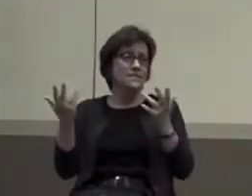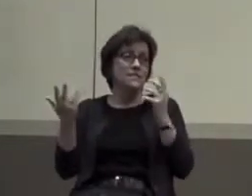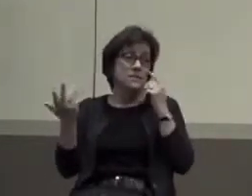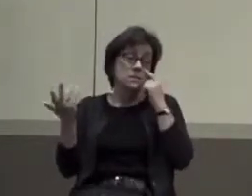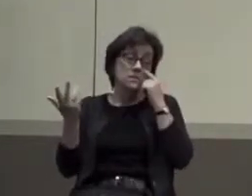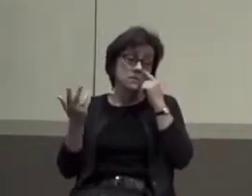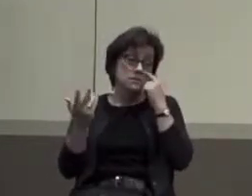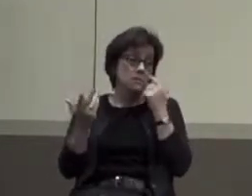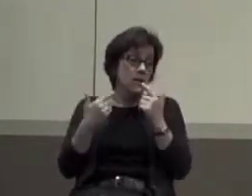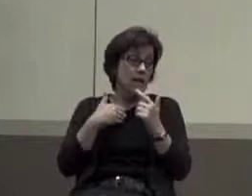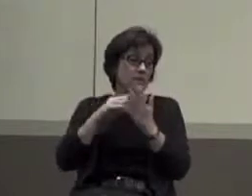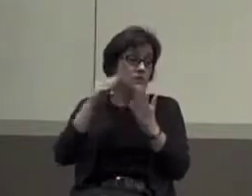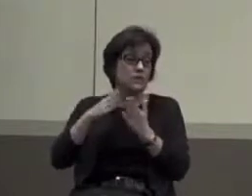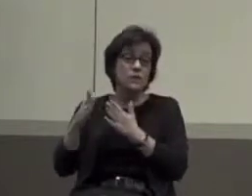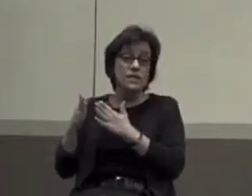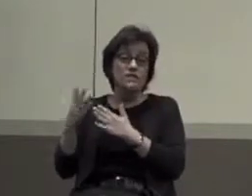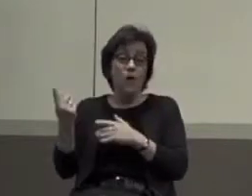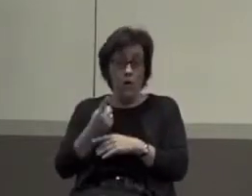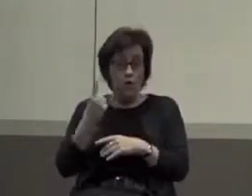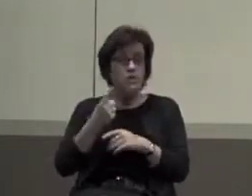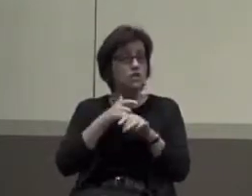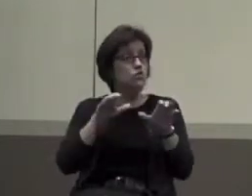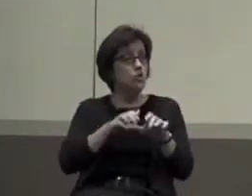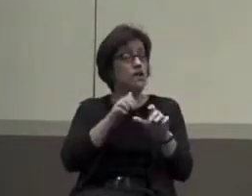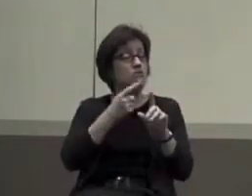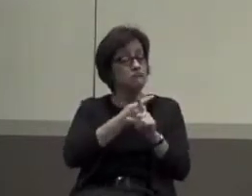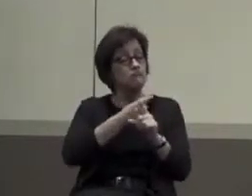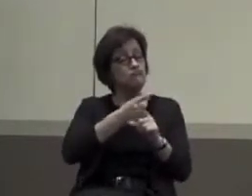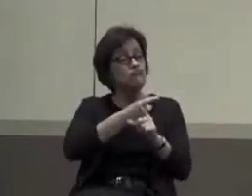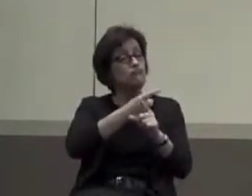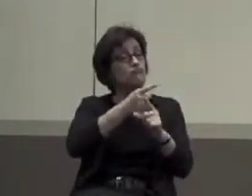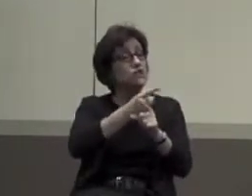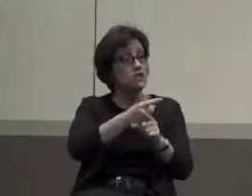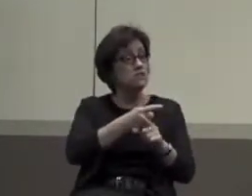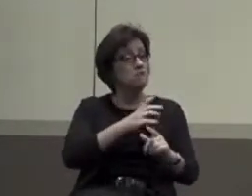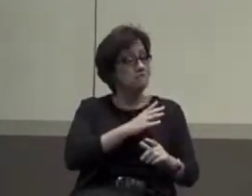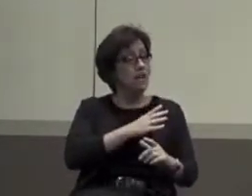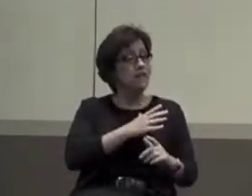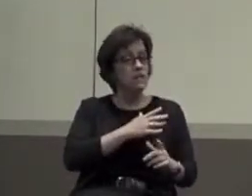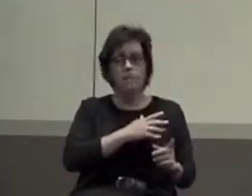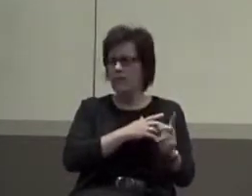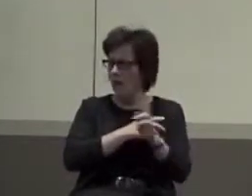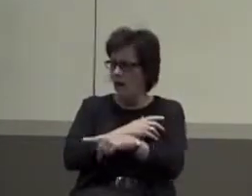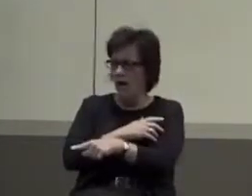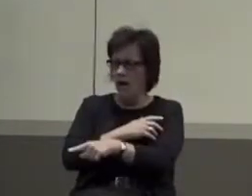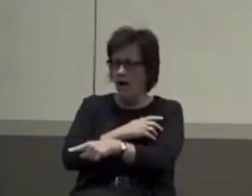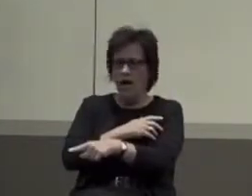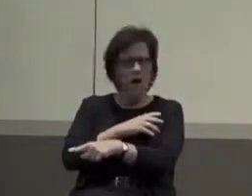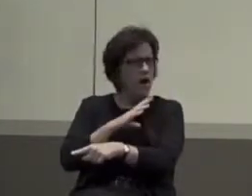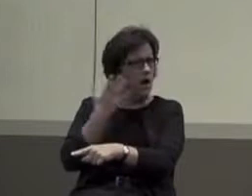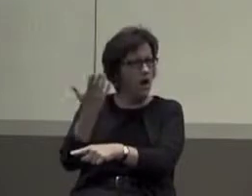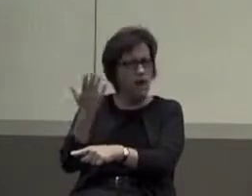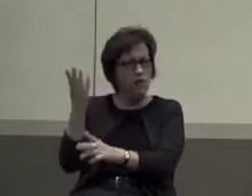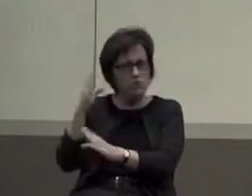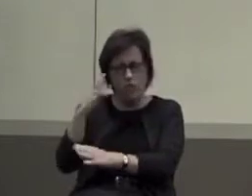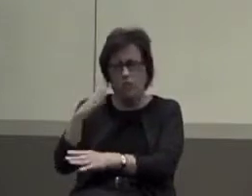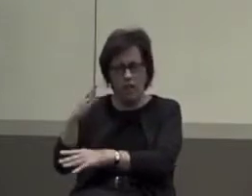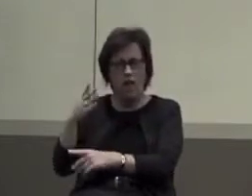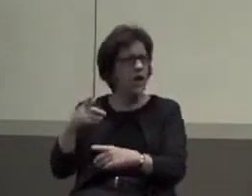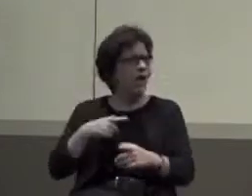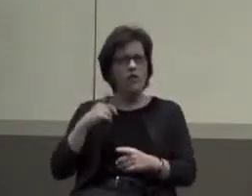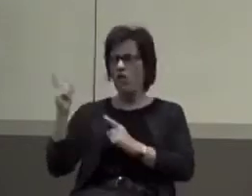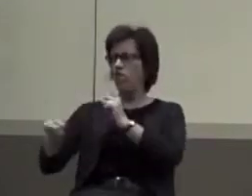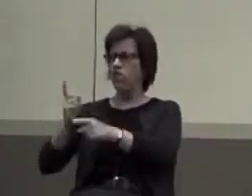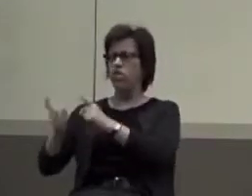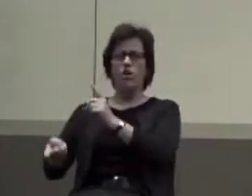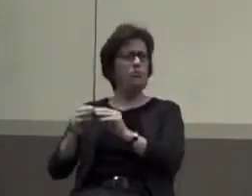students who were always doing what they were supposed to be doing, and they saw the kids who were not doing what they were supposed to be doing getting more merits than they were, and that was a